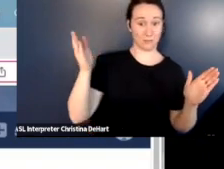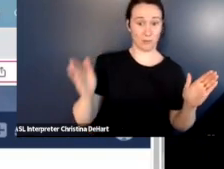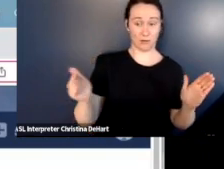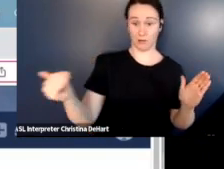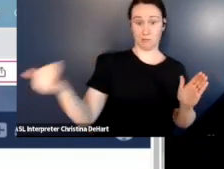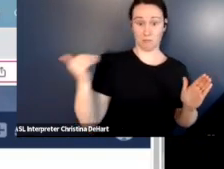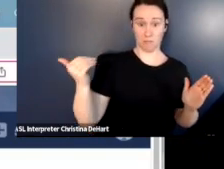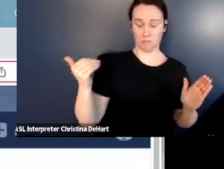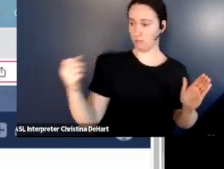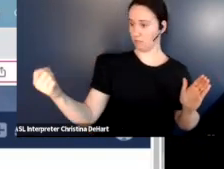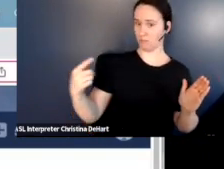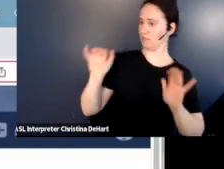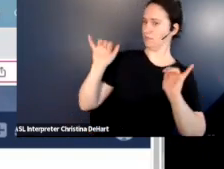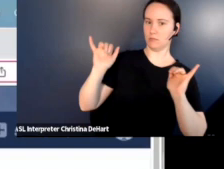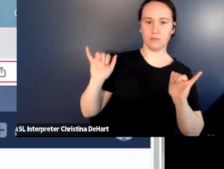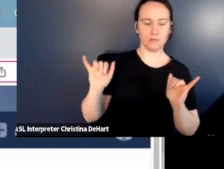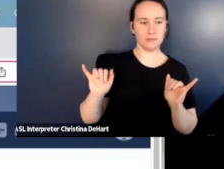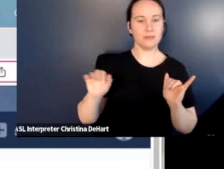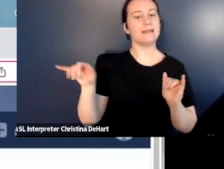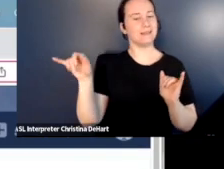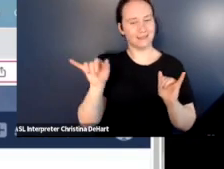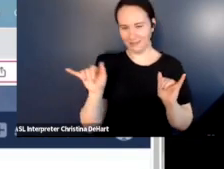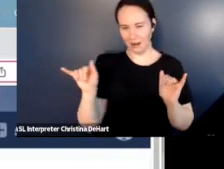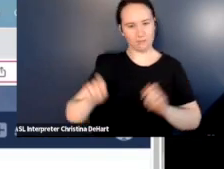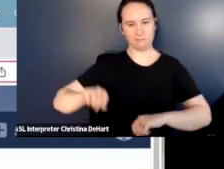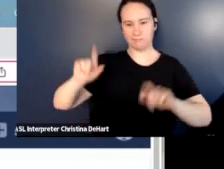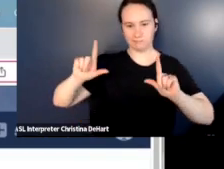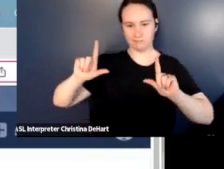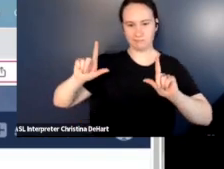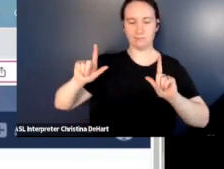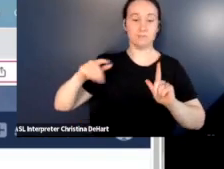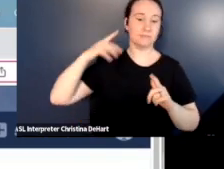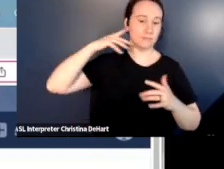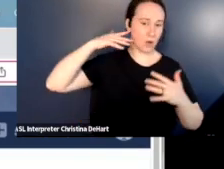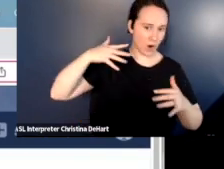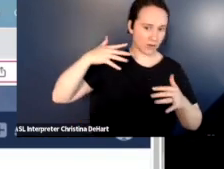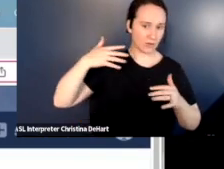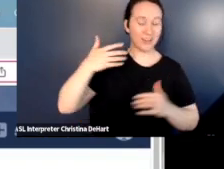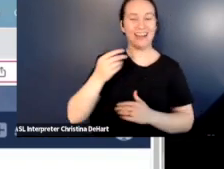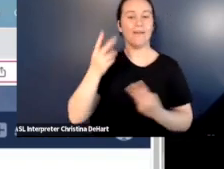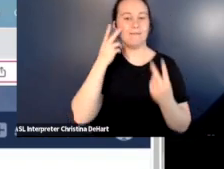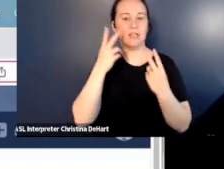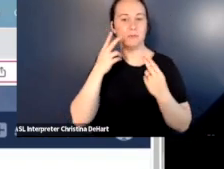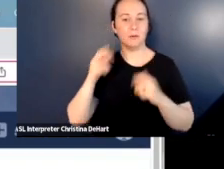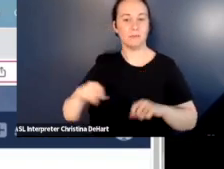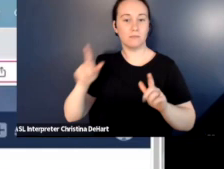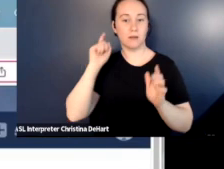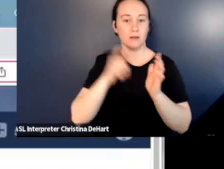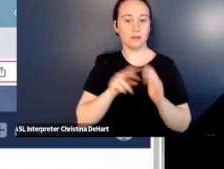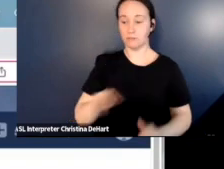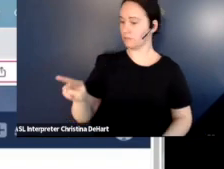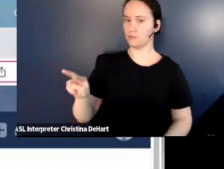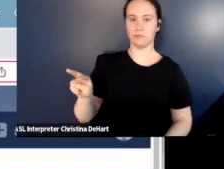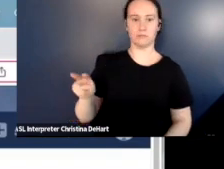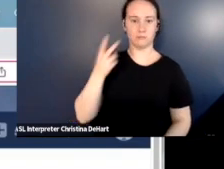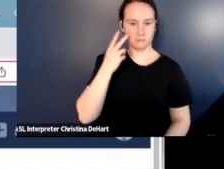it will offer the same functionality of both an audio alert and a visual cue that something new is available